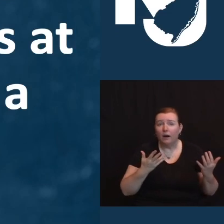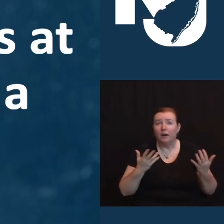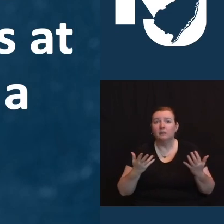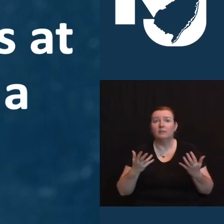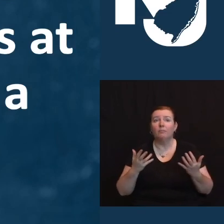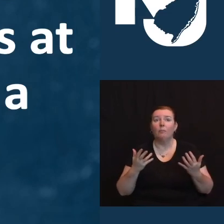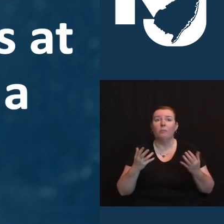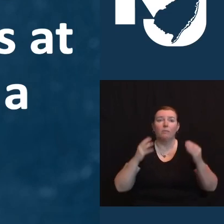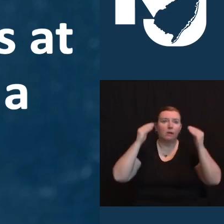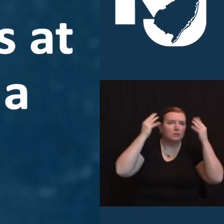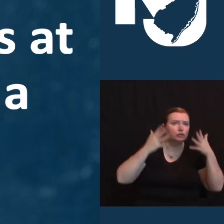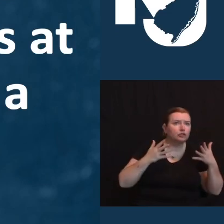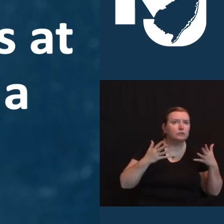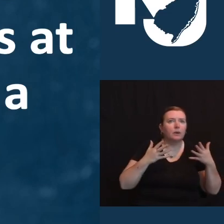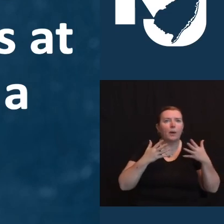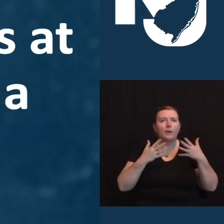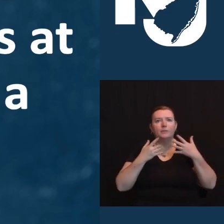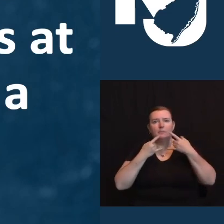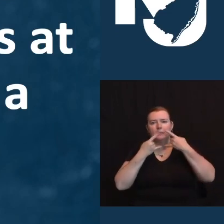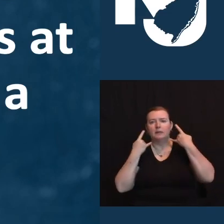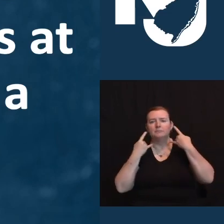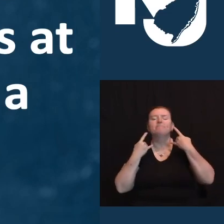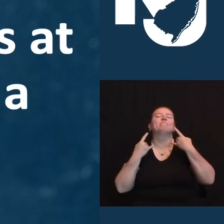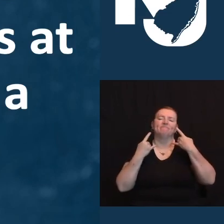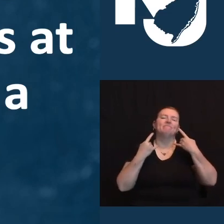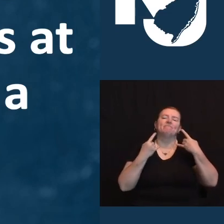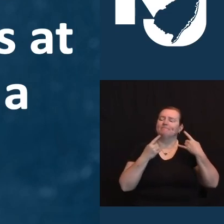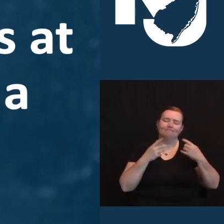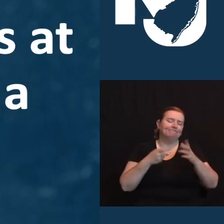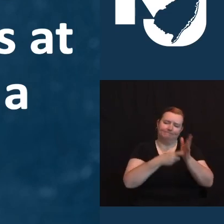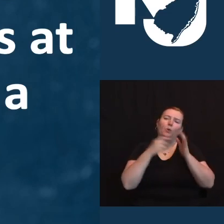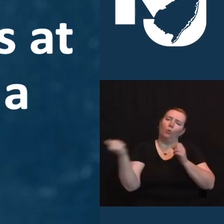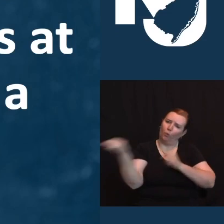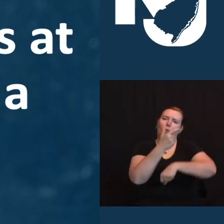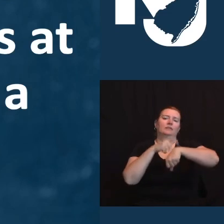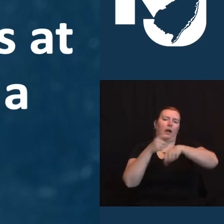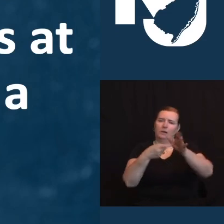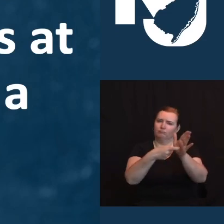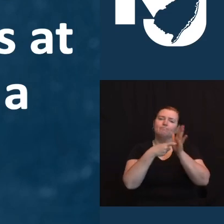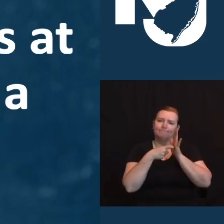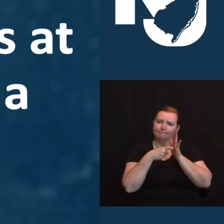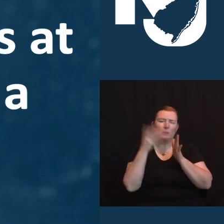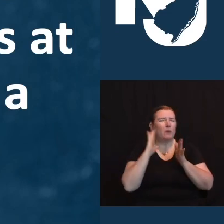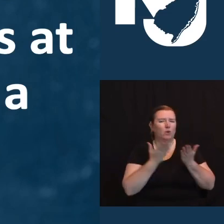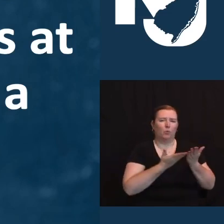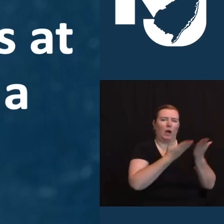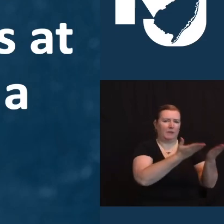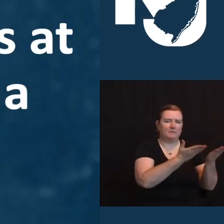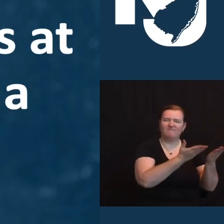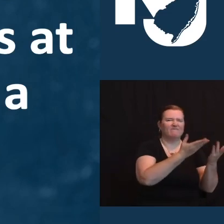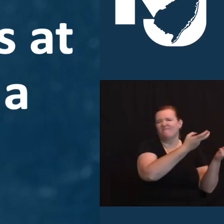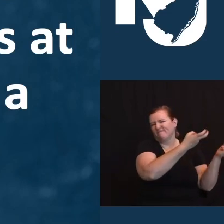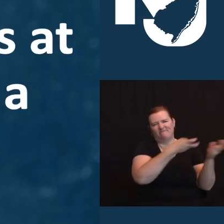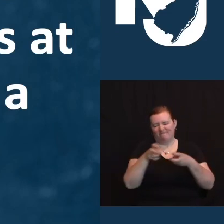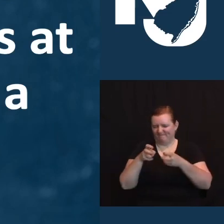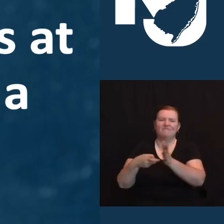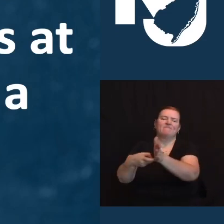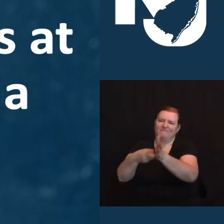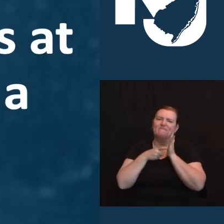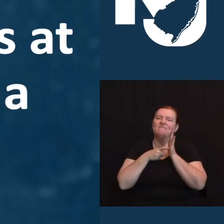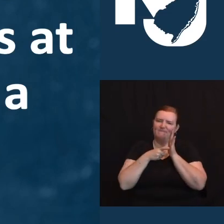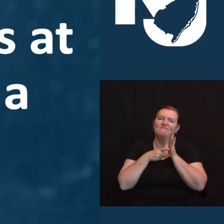at all times, unless doing so would inhibit the individual's health, remains in place. We know that face coverings work, and